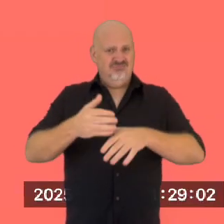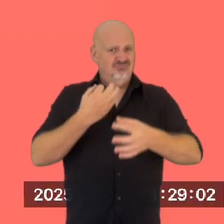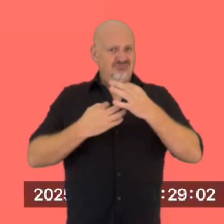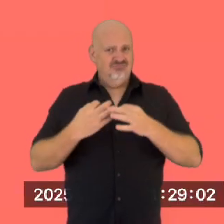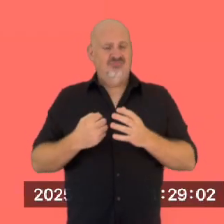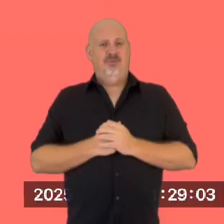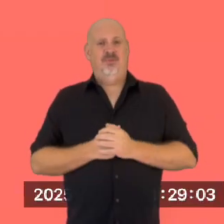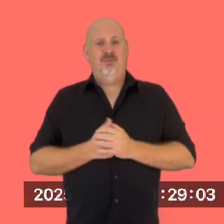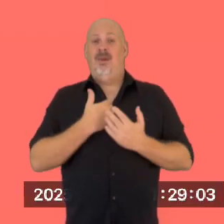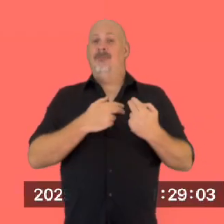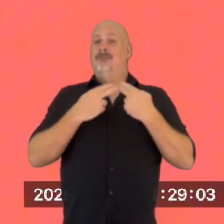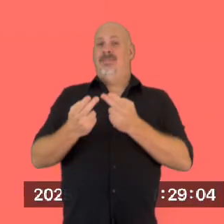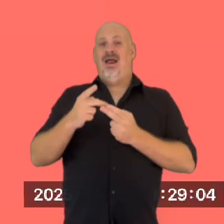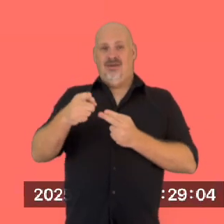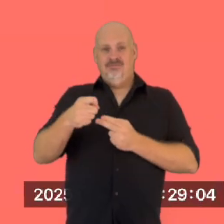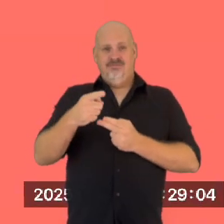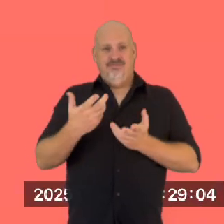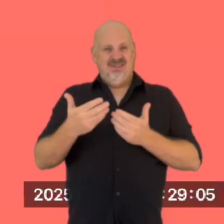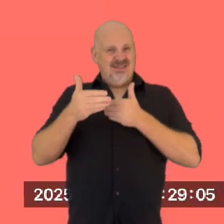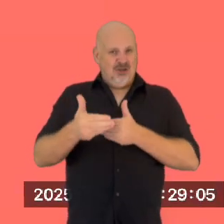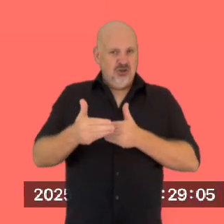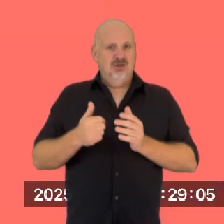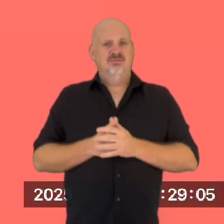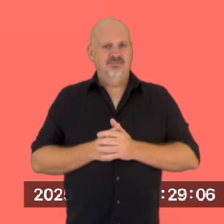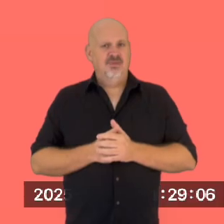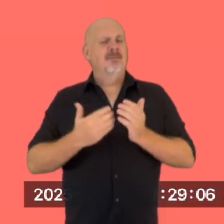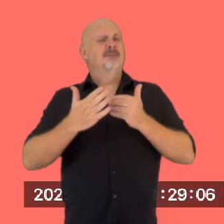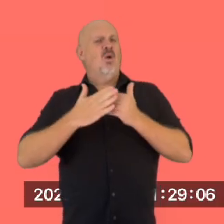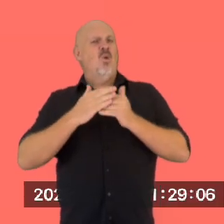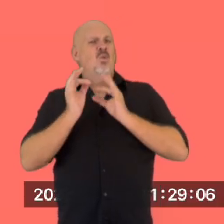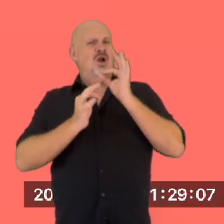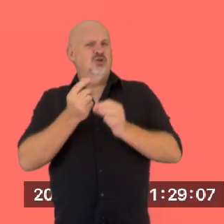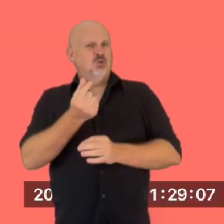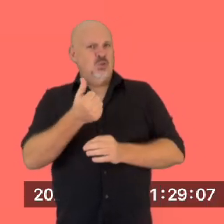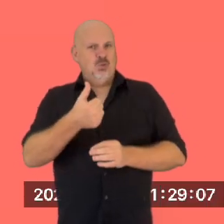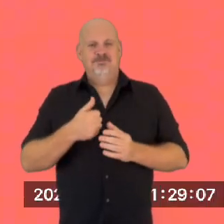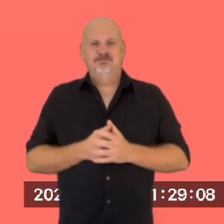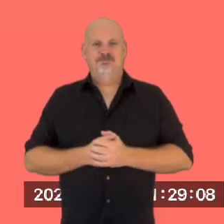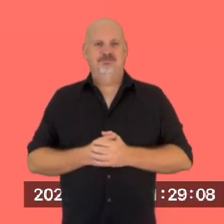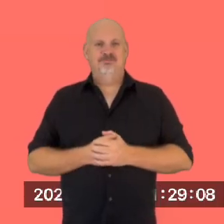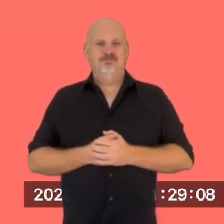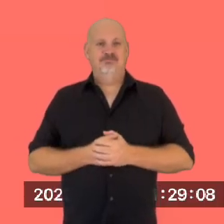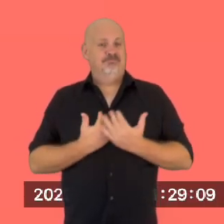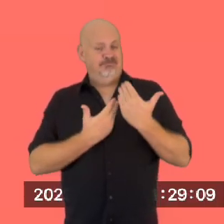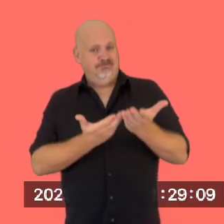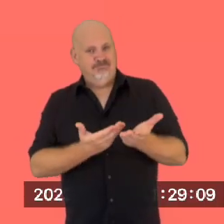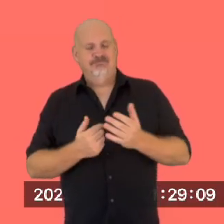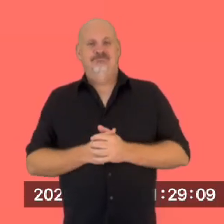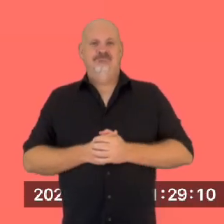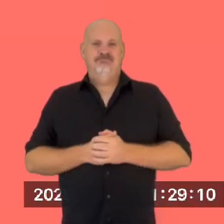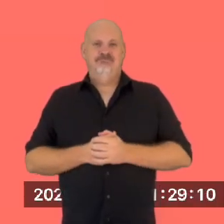chat. We're going to transfer back to Giles in his session, and then we're going to follow up with more questions in a little bit.